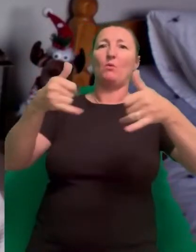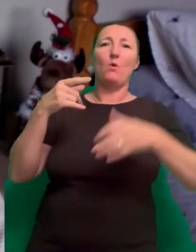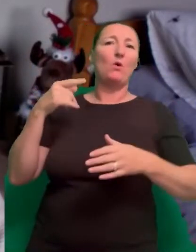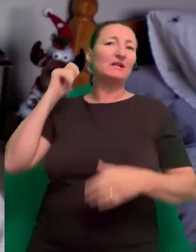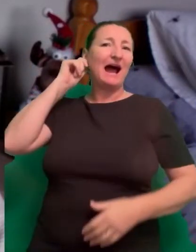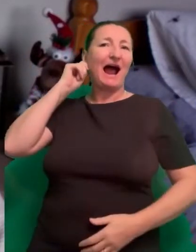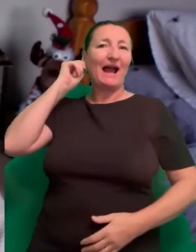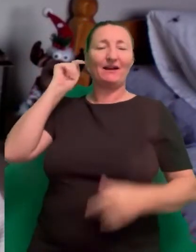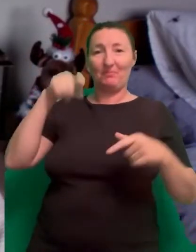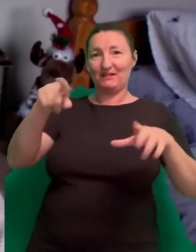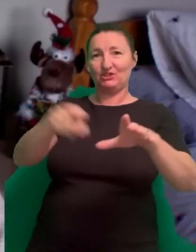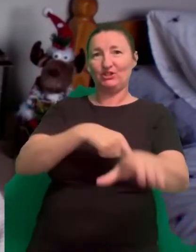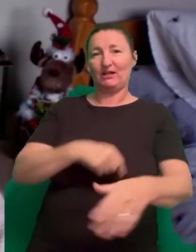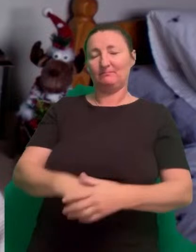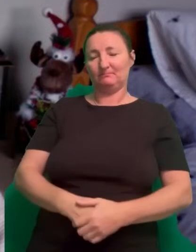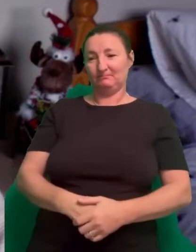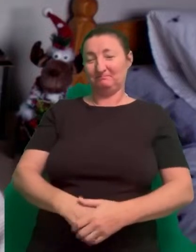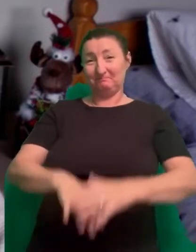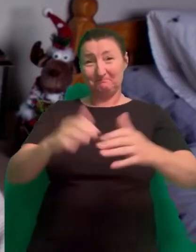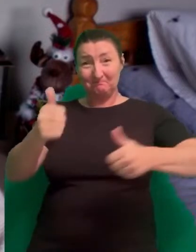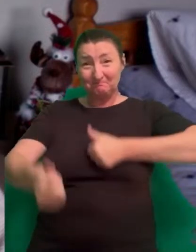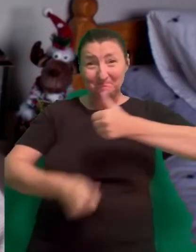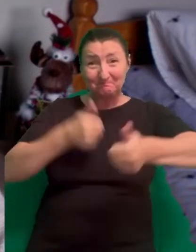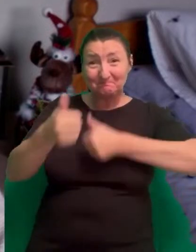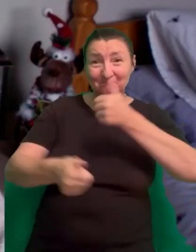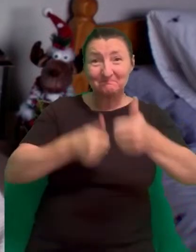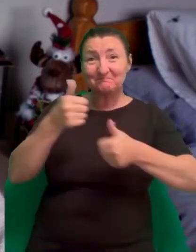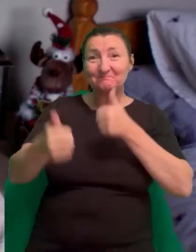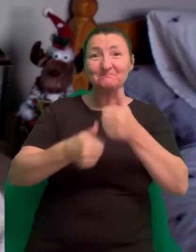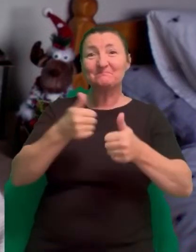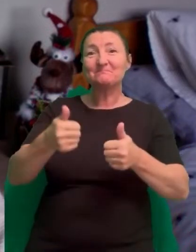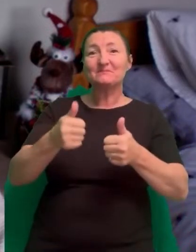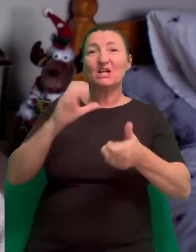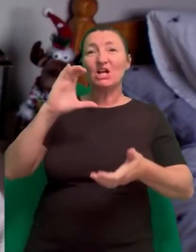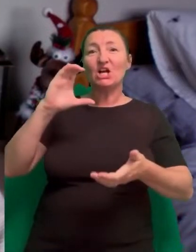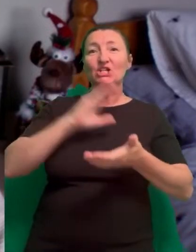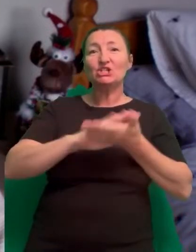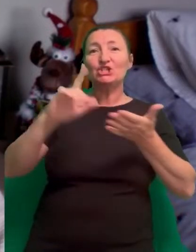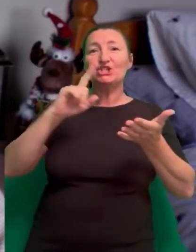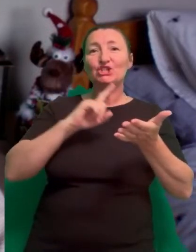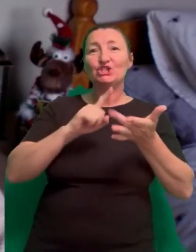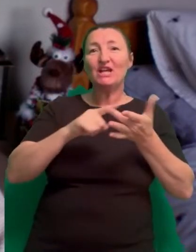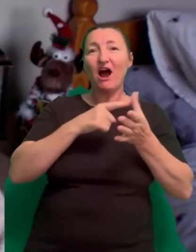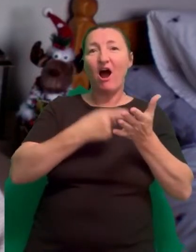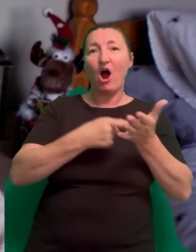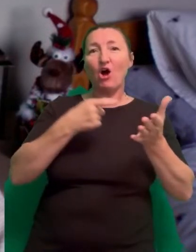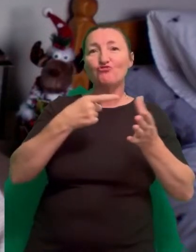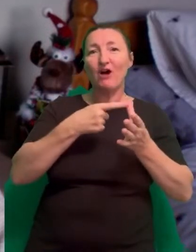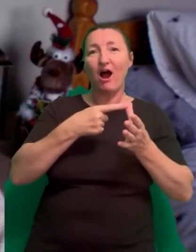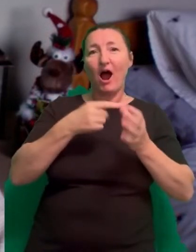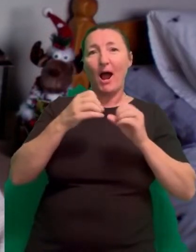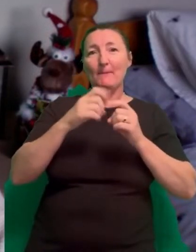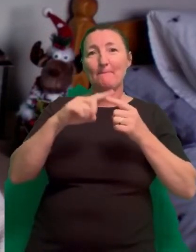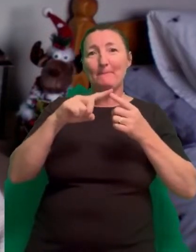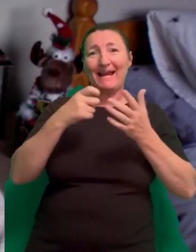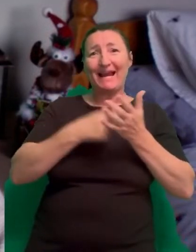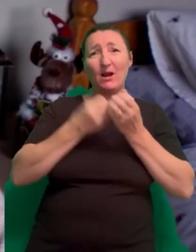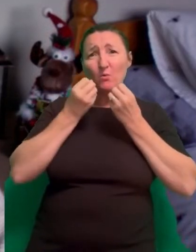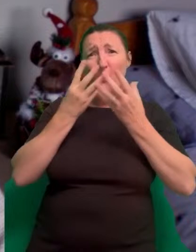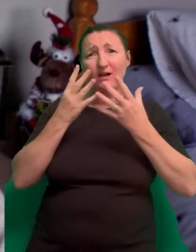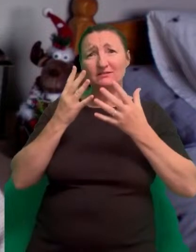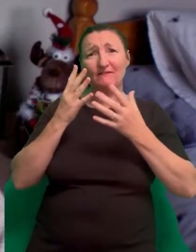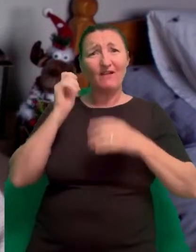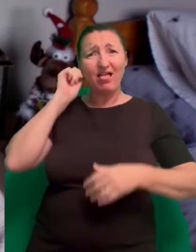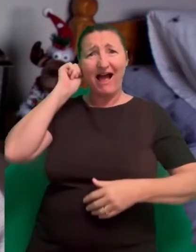Simply Open Award hacks for this year. And a big congratulations, of course, goes to you yourself, Kiara Beer, for